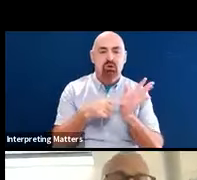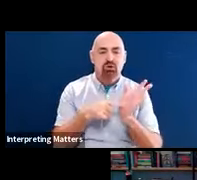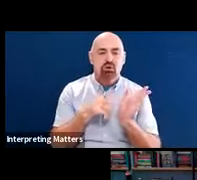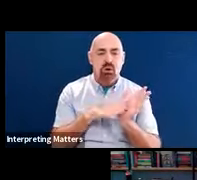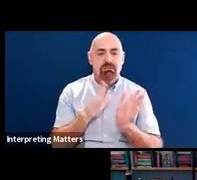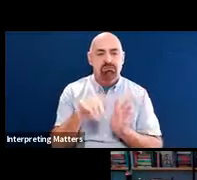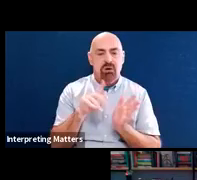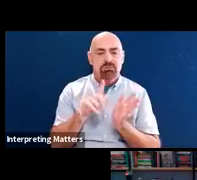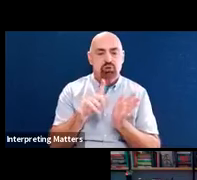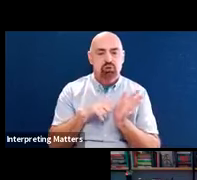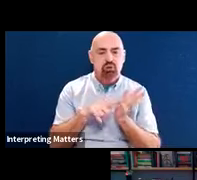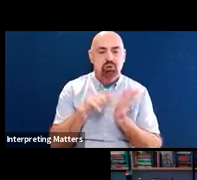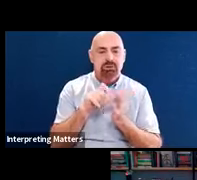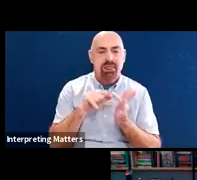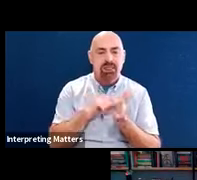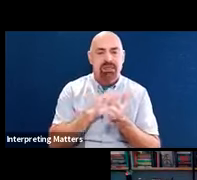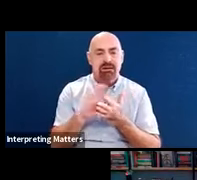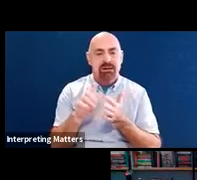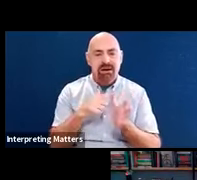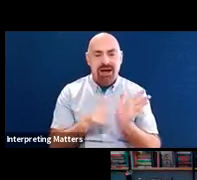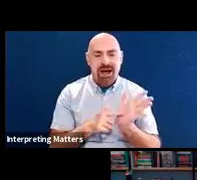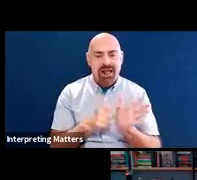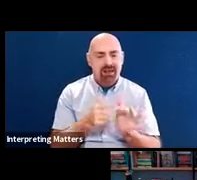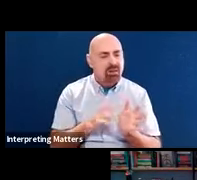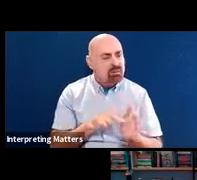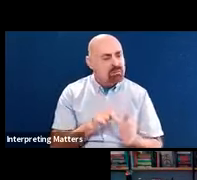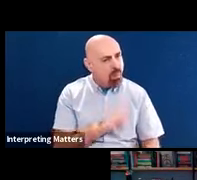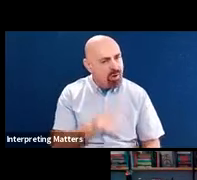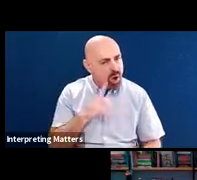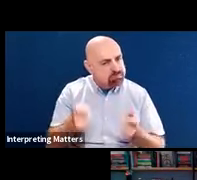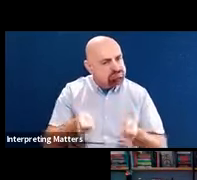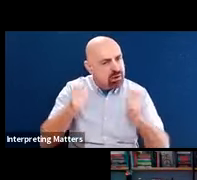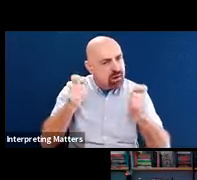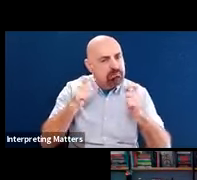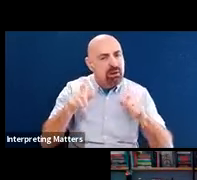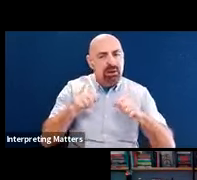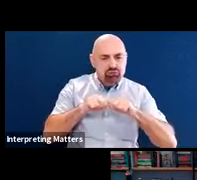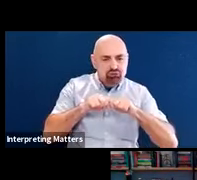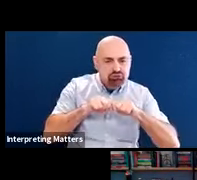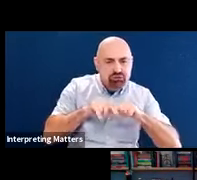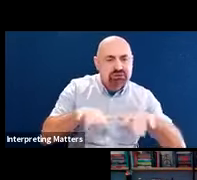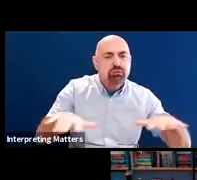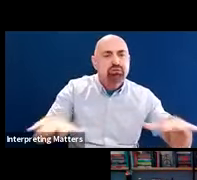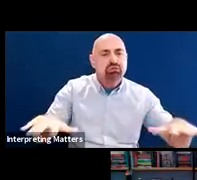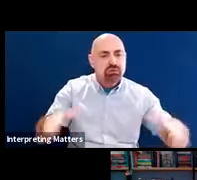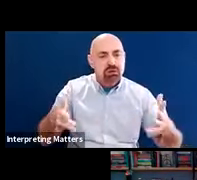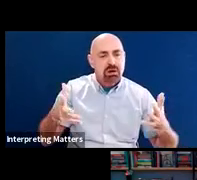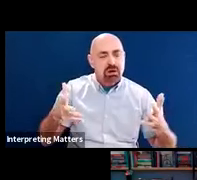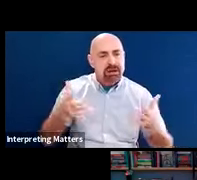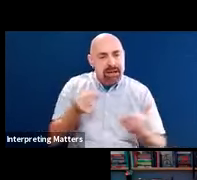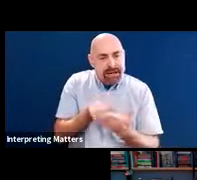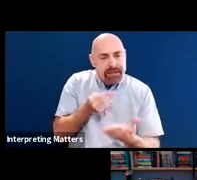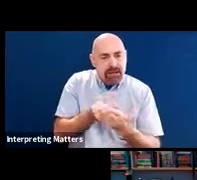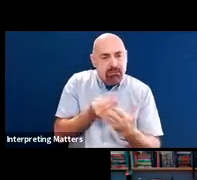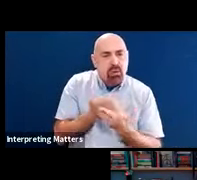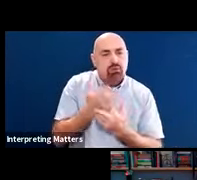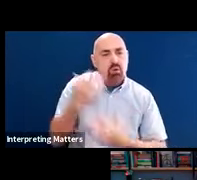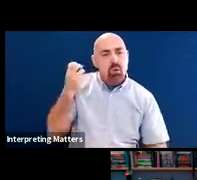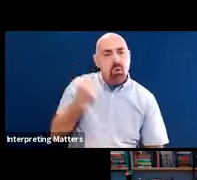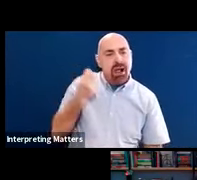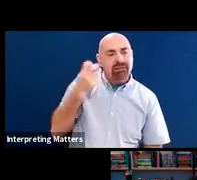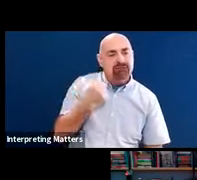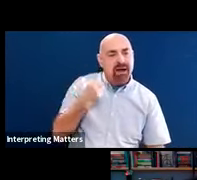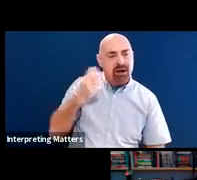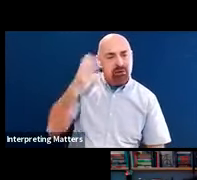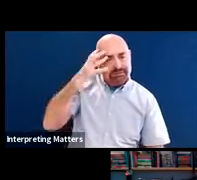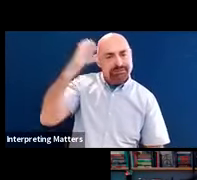Judith Allen, why aren't we even mentioning redistribution of income through welfare state type